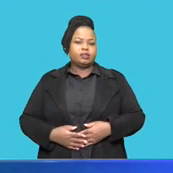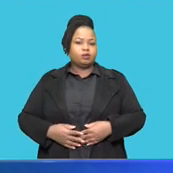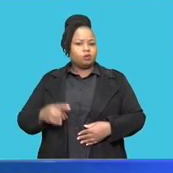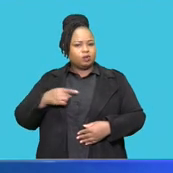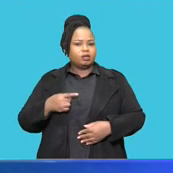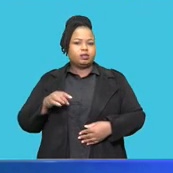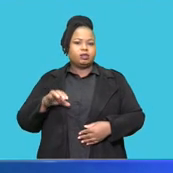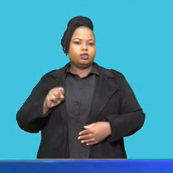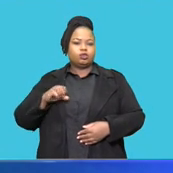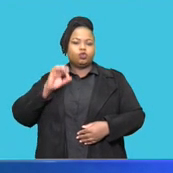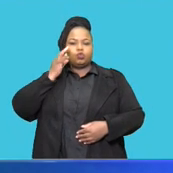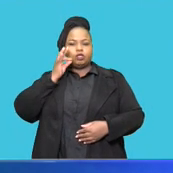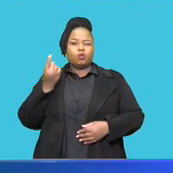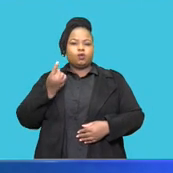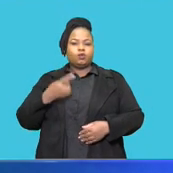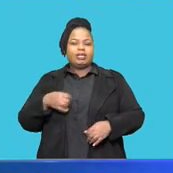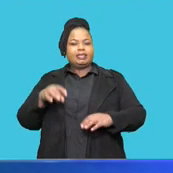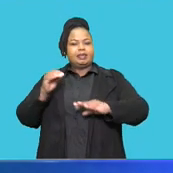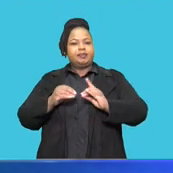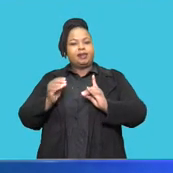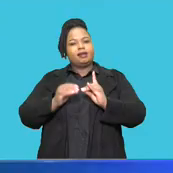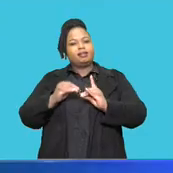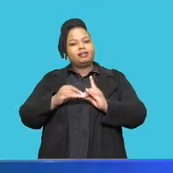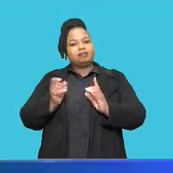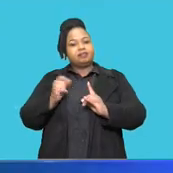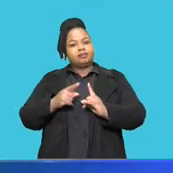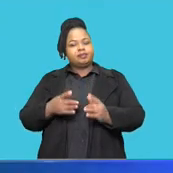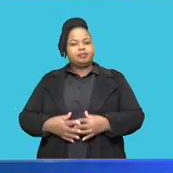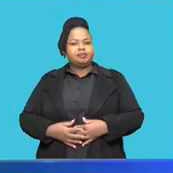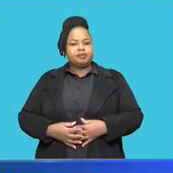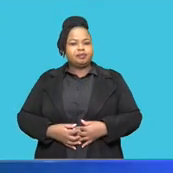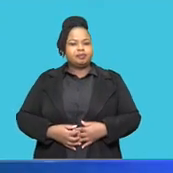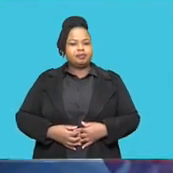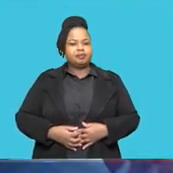being Sodwa Wodwa, in a thrilling penalty shootout.